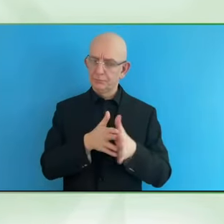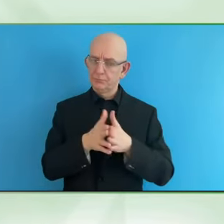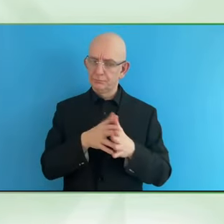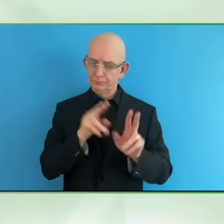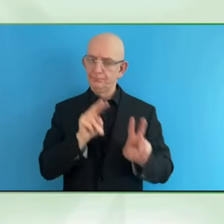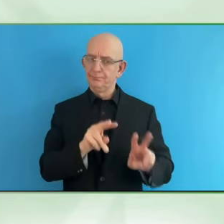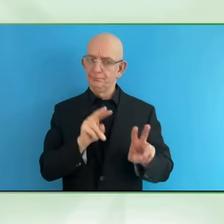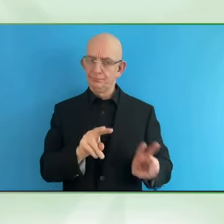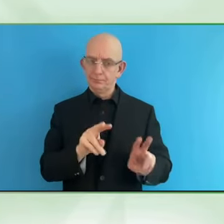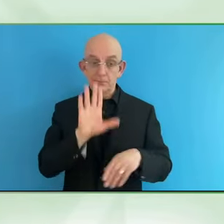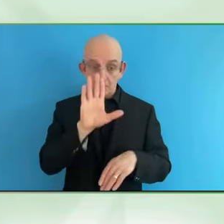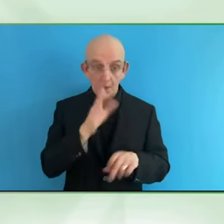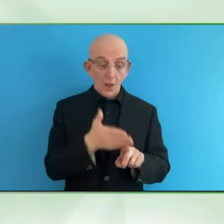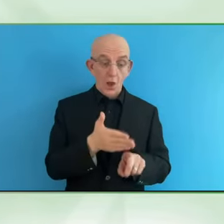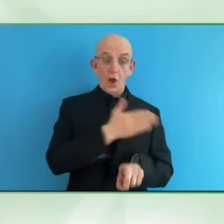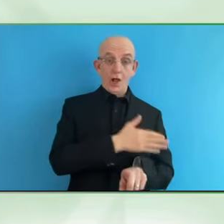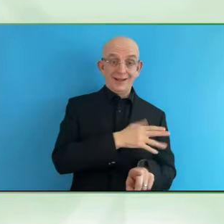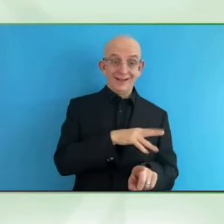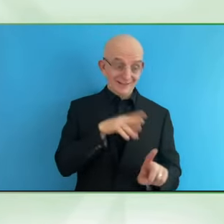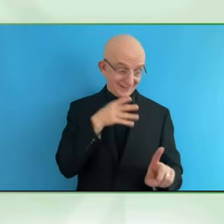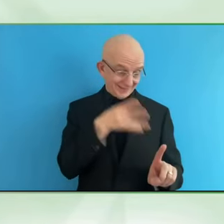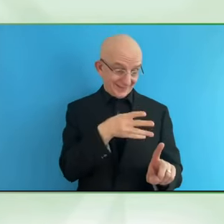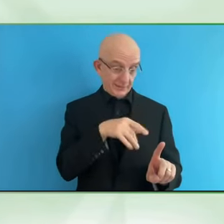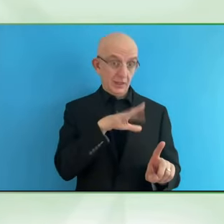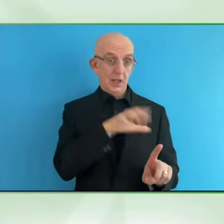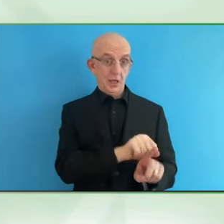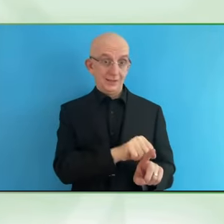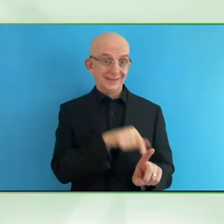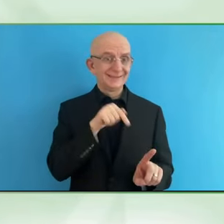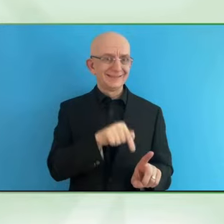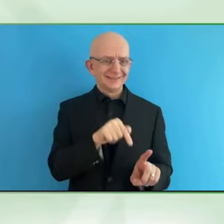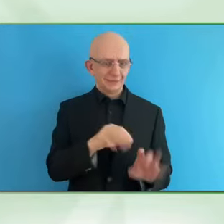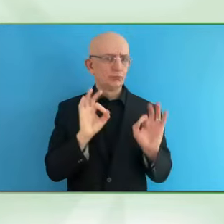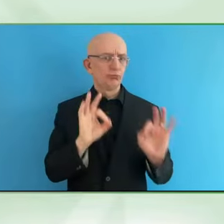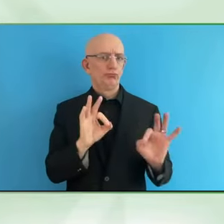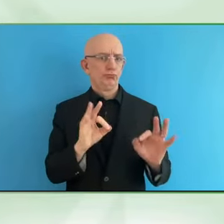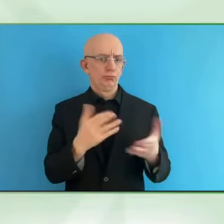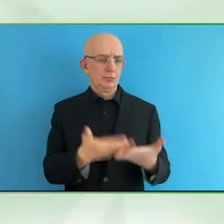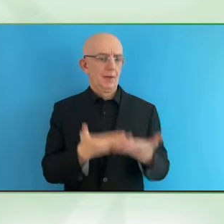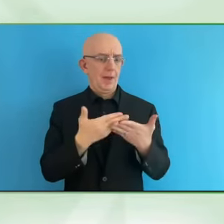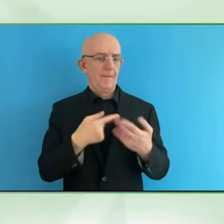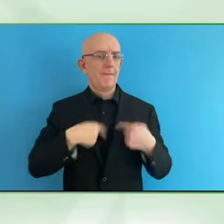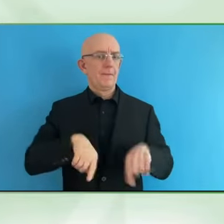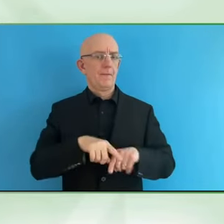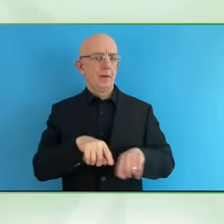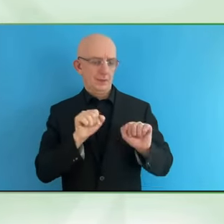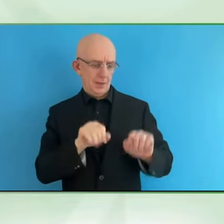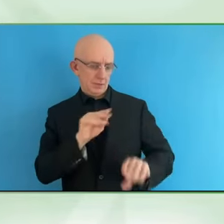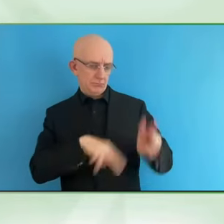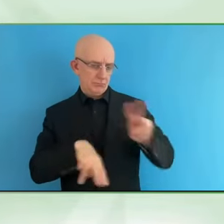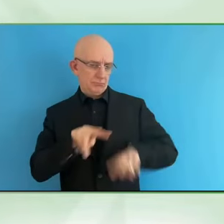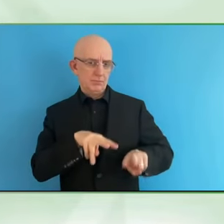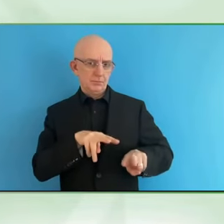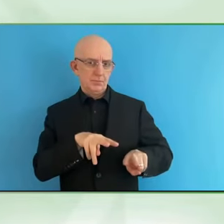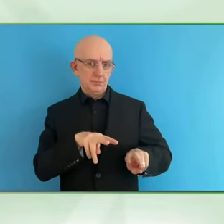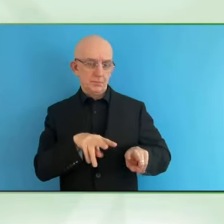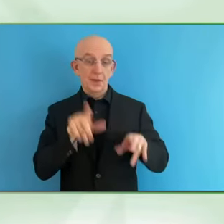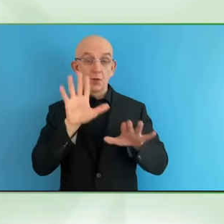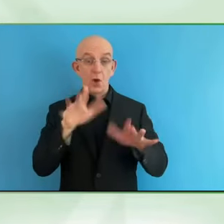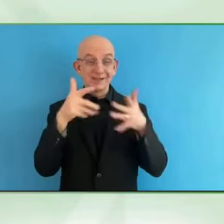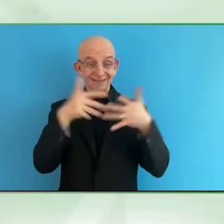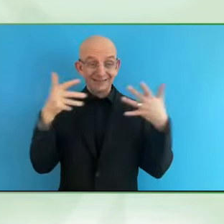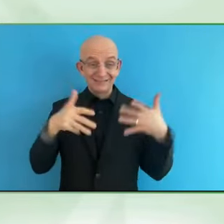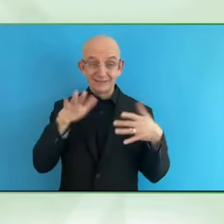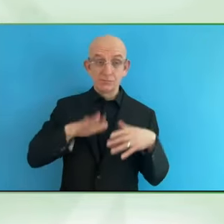around identifying particular conditions, for lack of a better word, there are other countries that organize